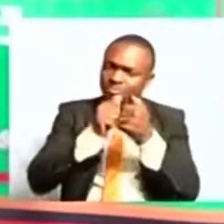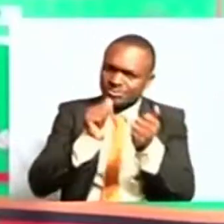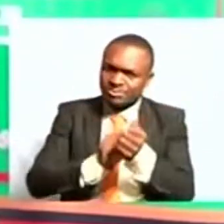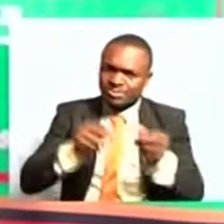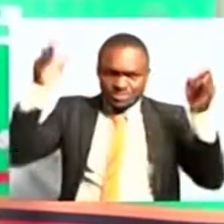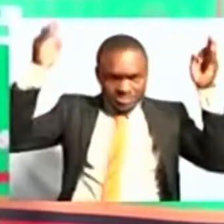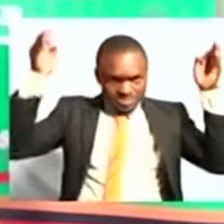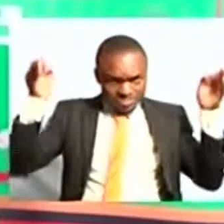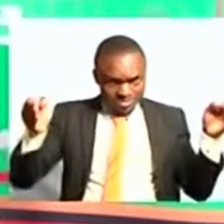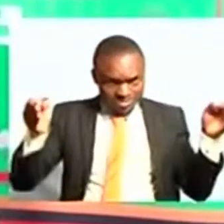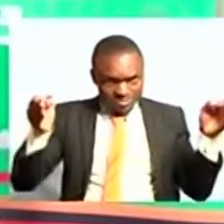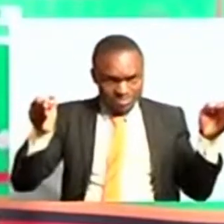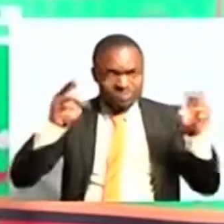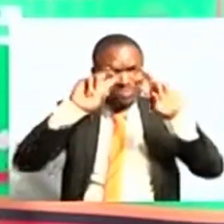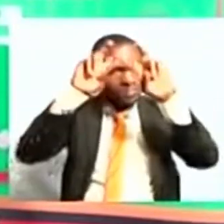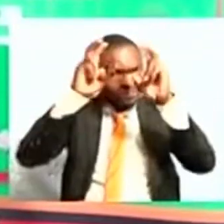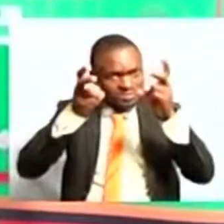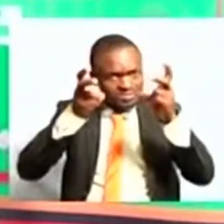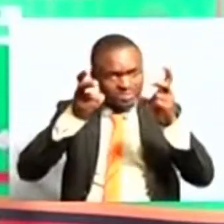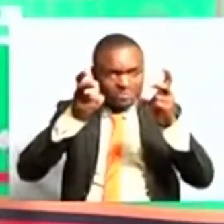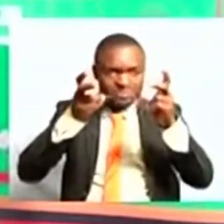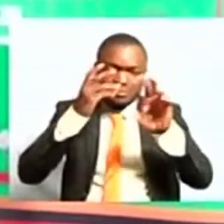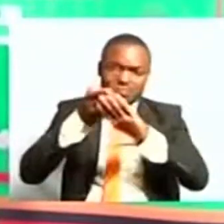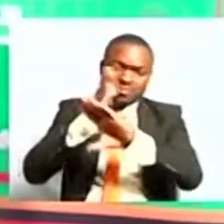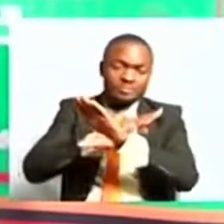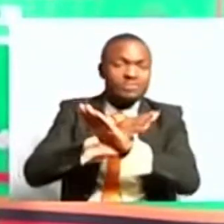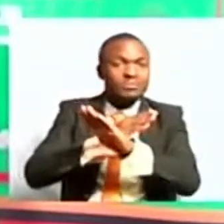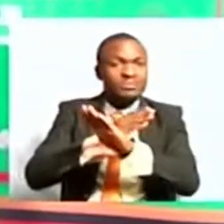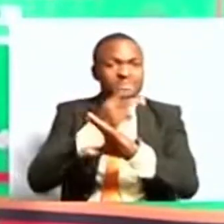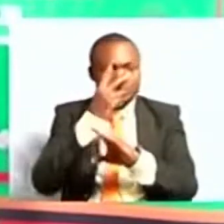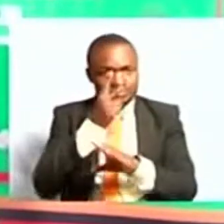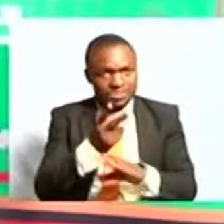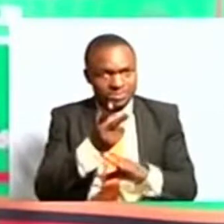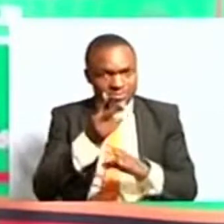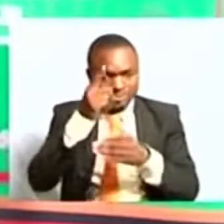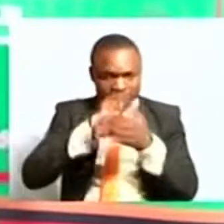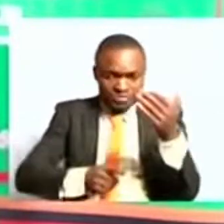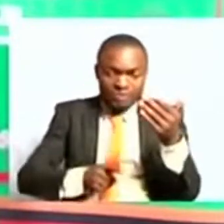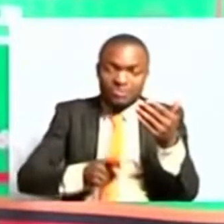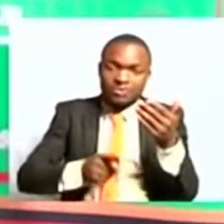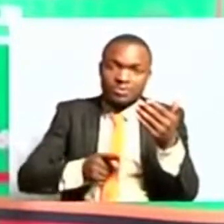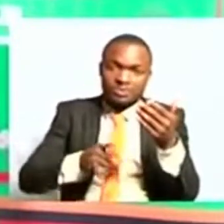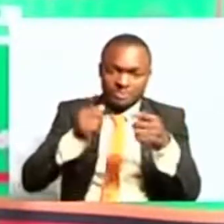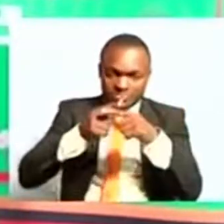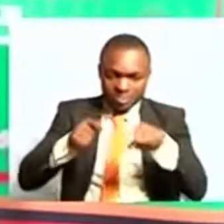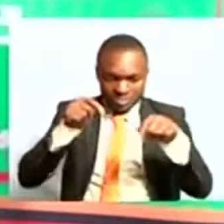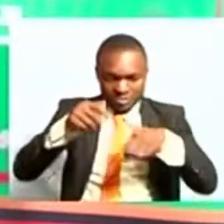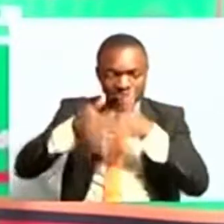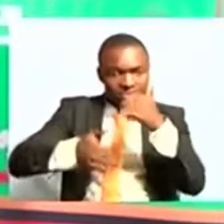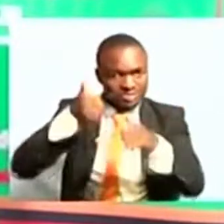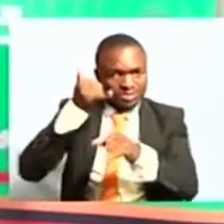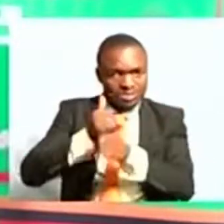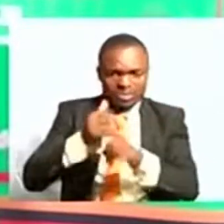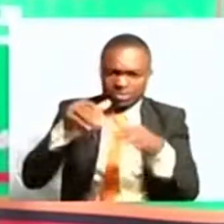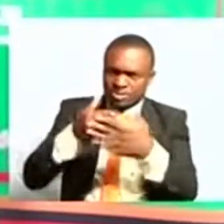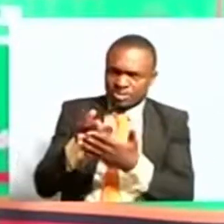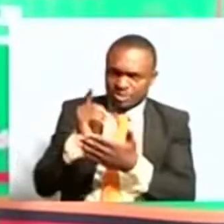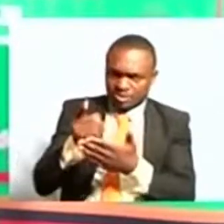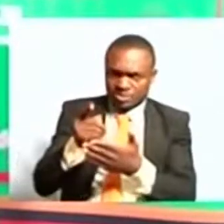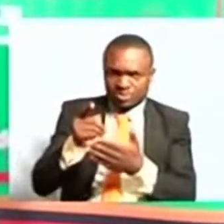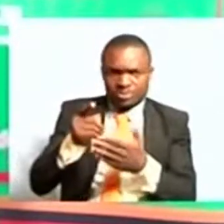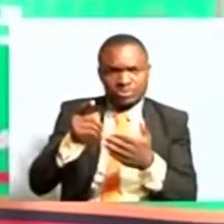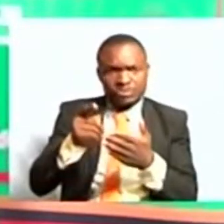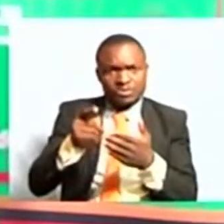is in the theme, before we look at what really inspired this year's theme, how do you